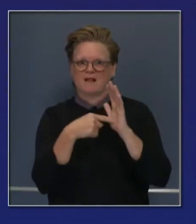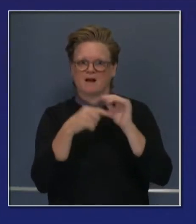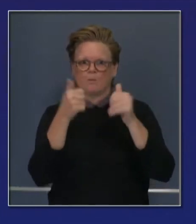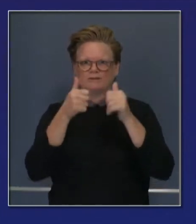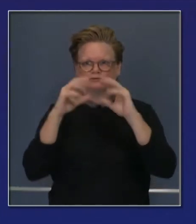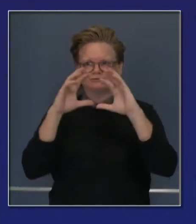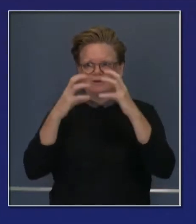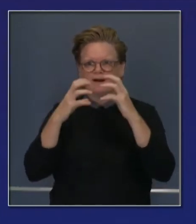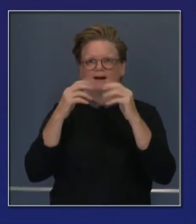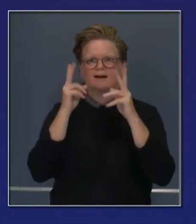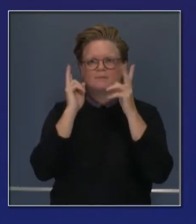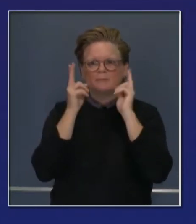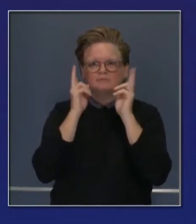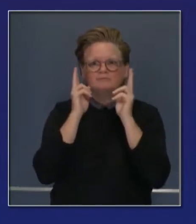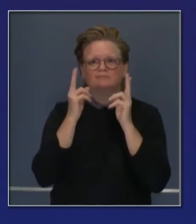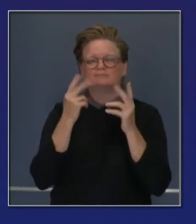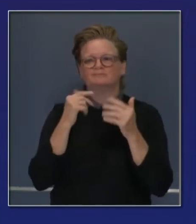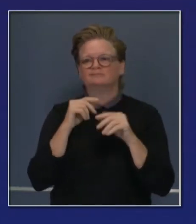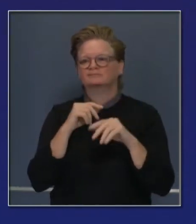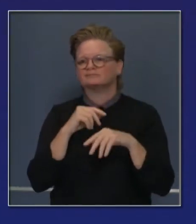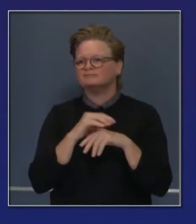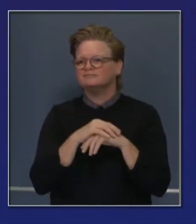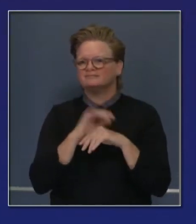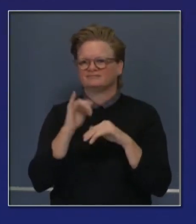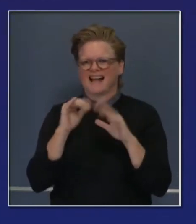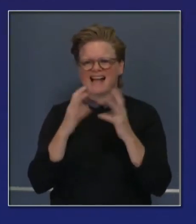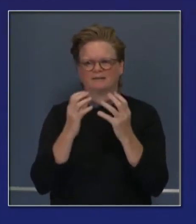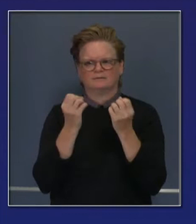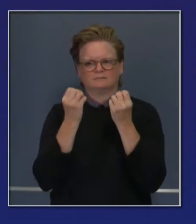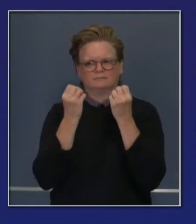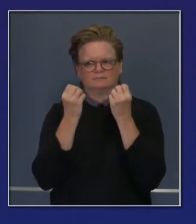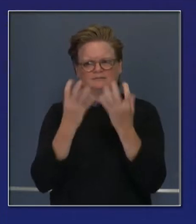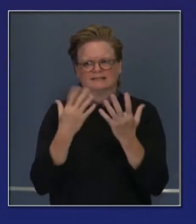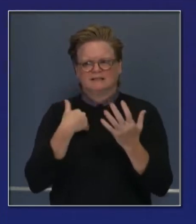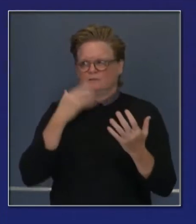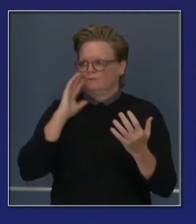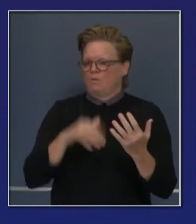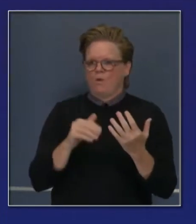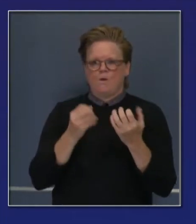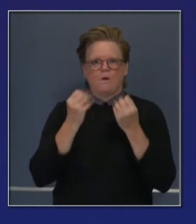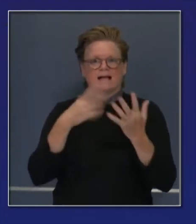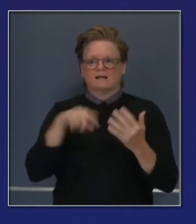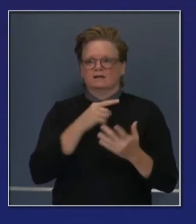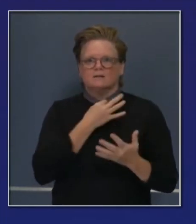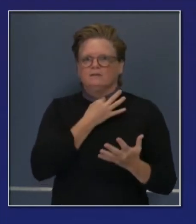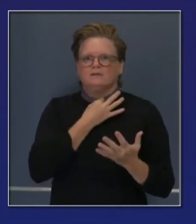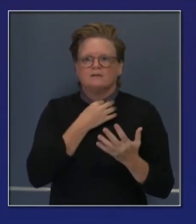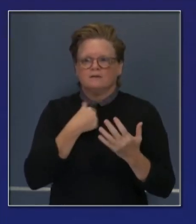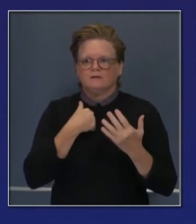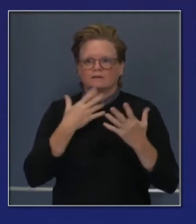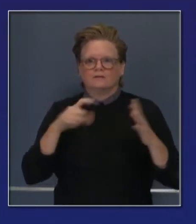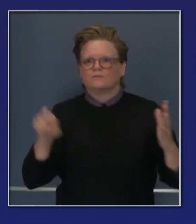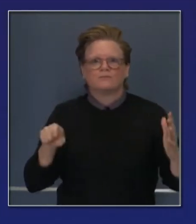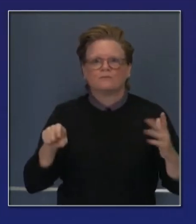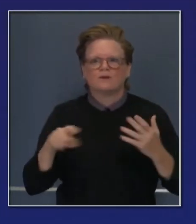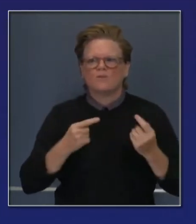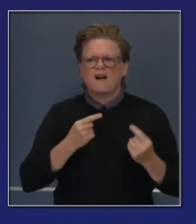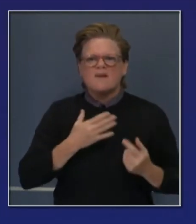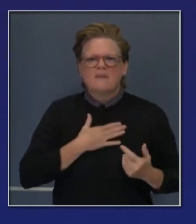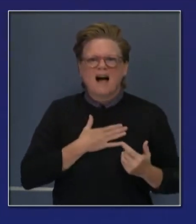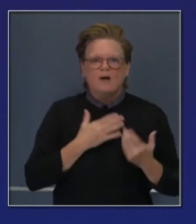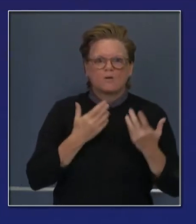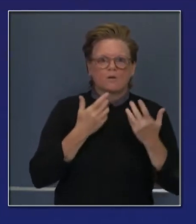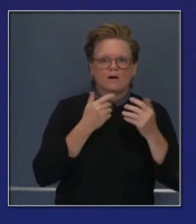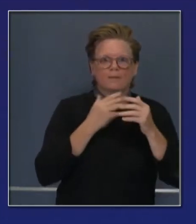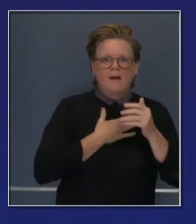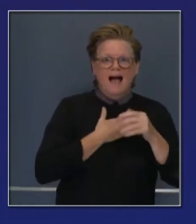barbershops is one, again, many industries where people want to get information, want to know what is allowable pursuant